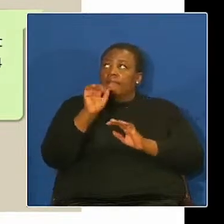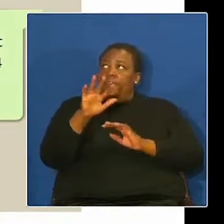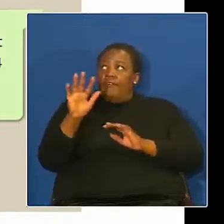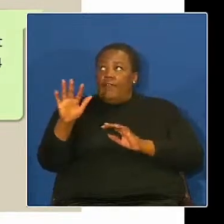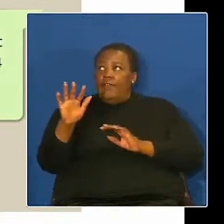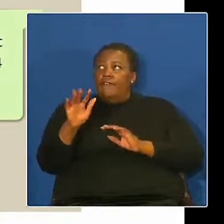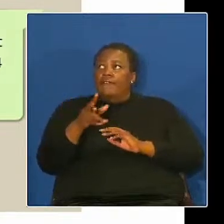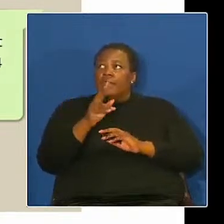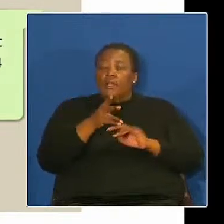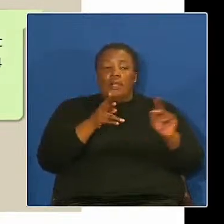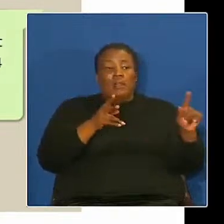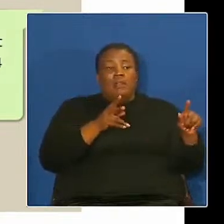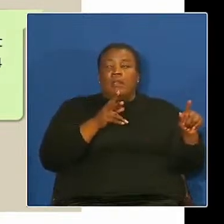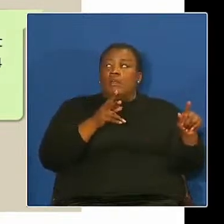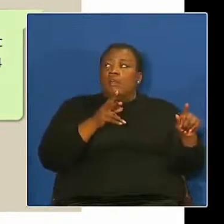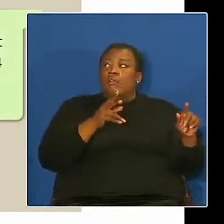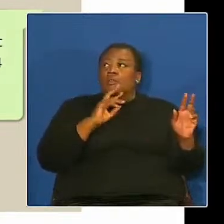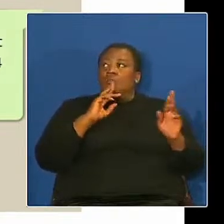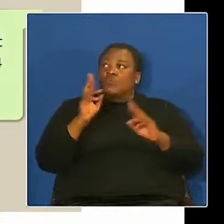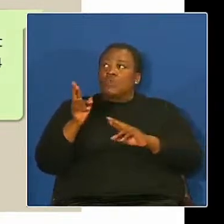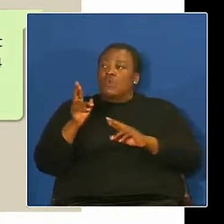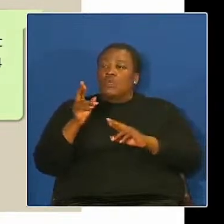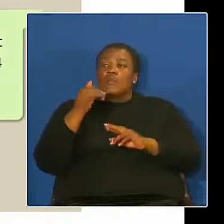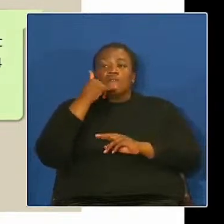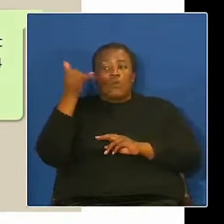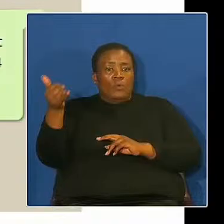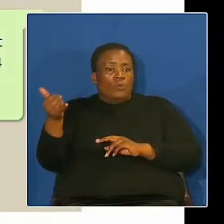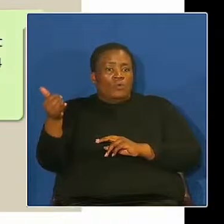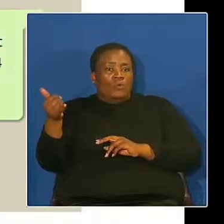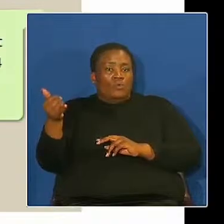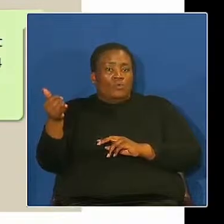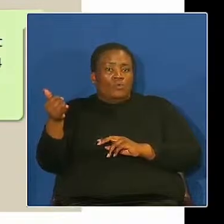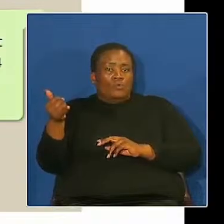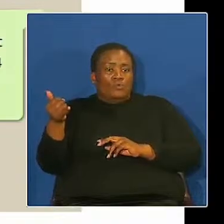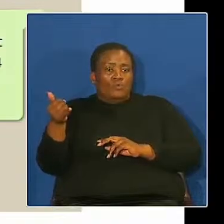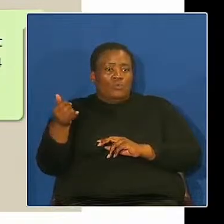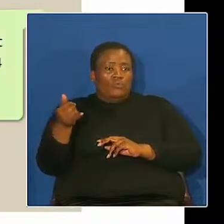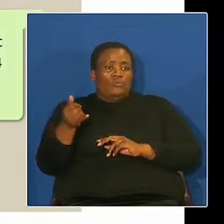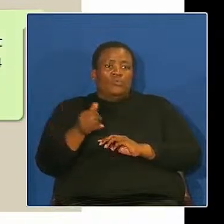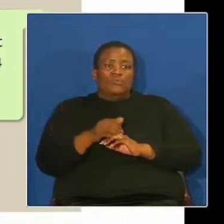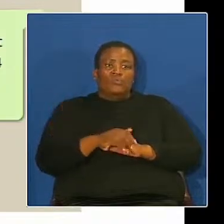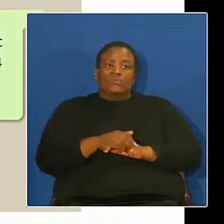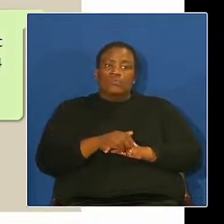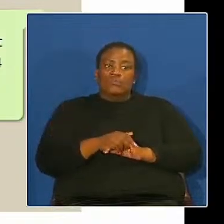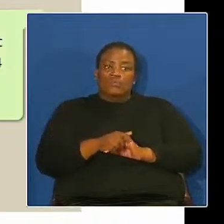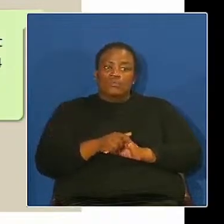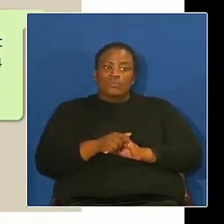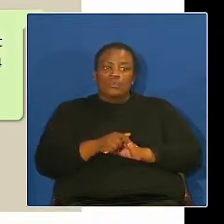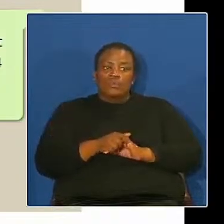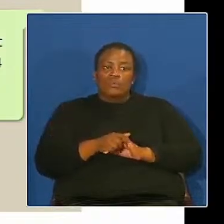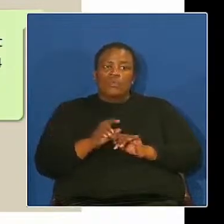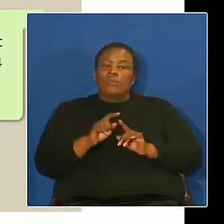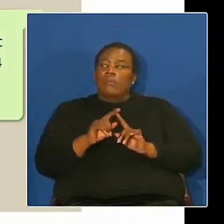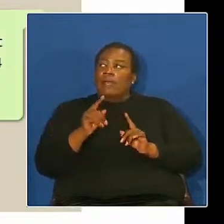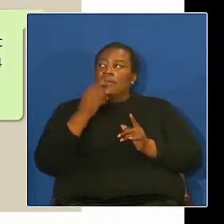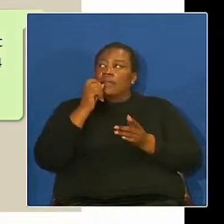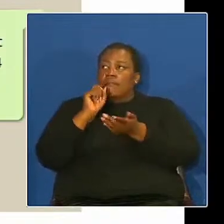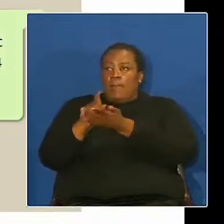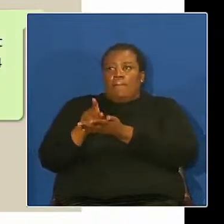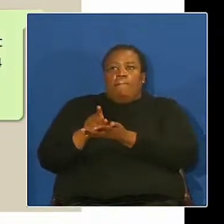Mr. Mokhotsi then responded with a call to Mr. Matlala, not a call, but a